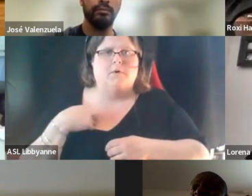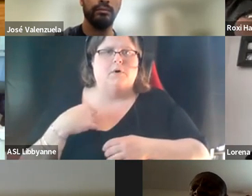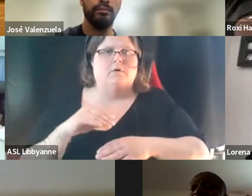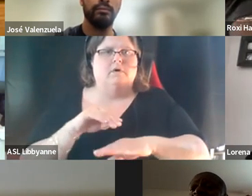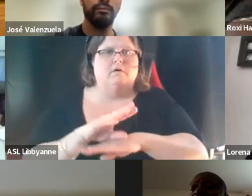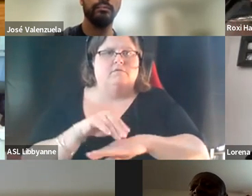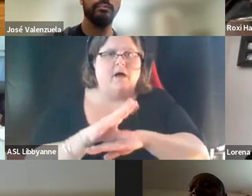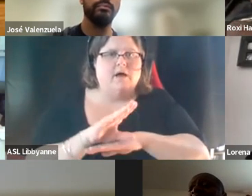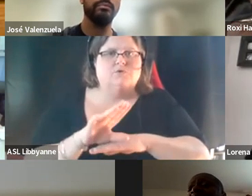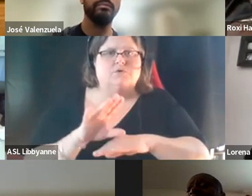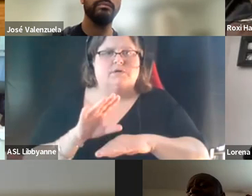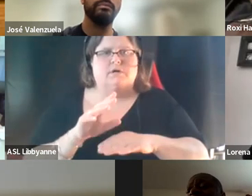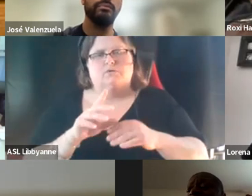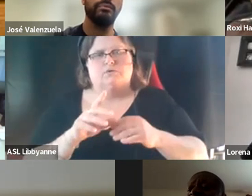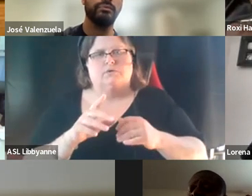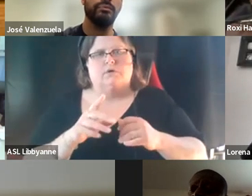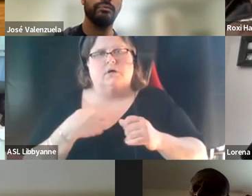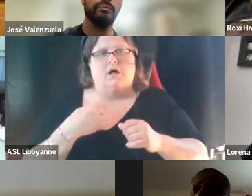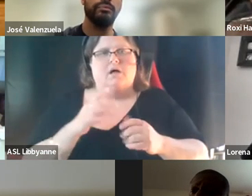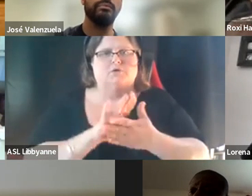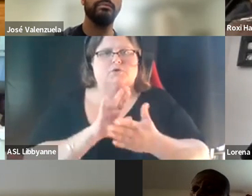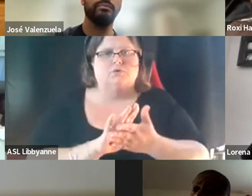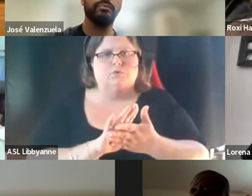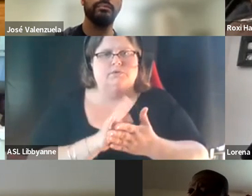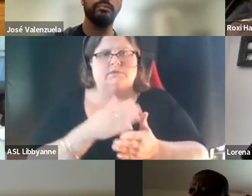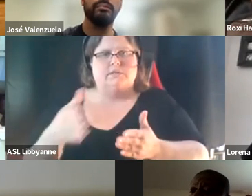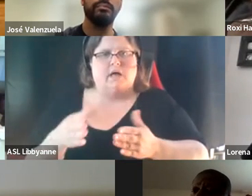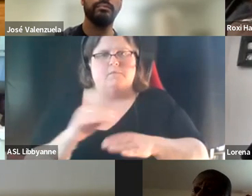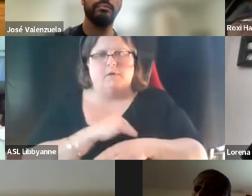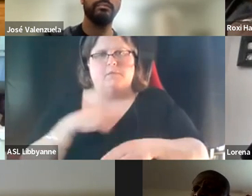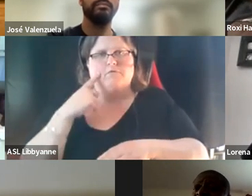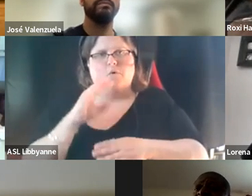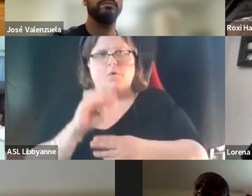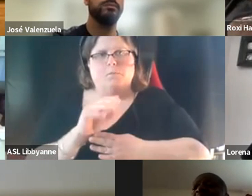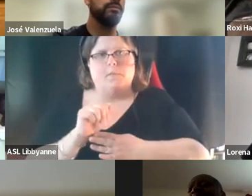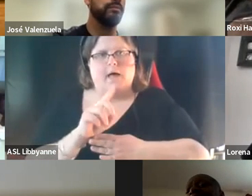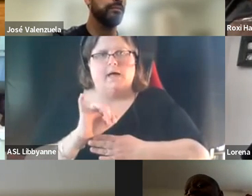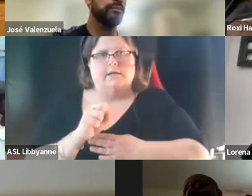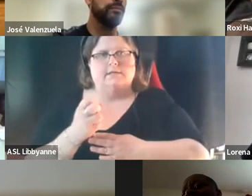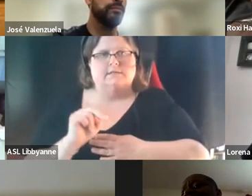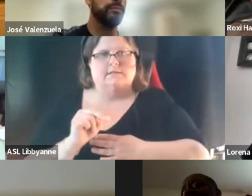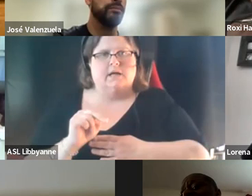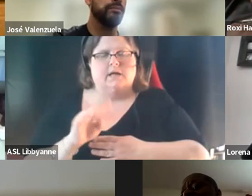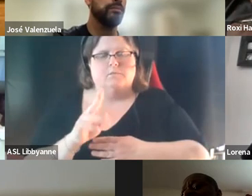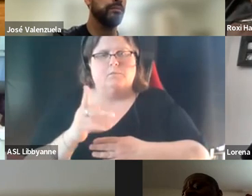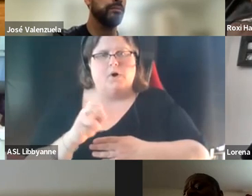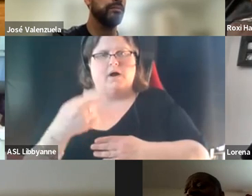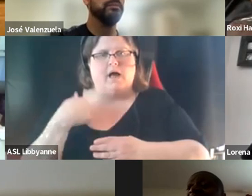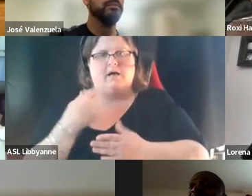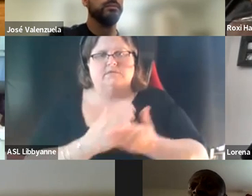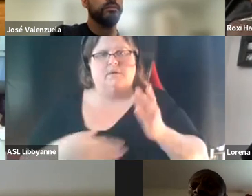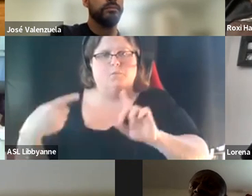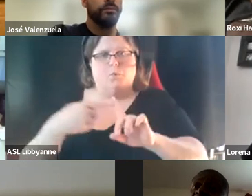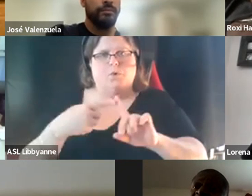for the District, School Site Council member for Madison Park. I have some points I would like to make up for our next superintendent, that